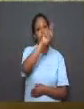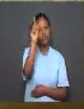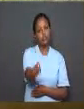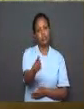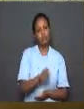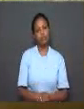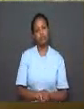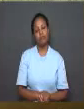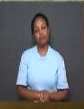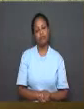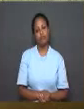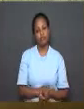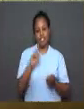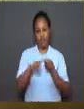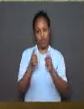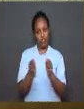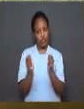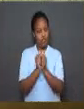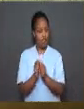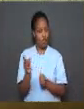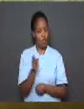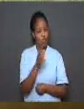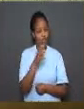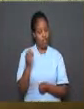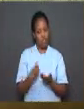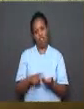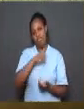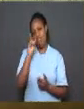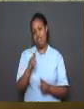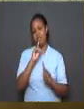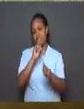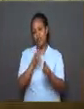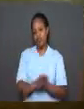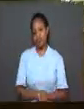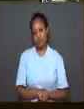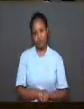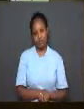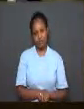rights? Work with a partner to answer this question.